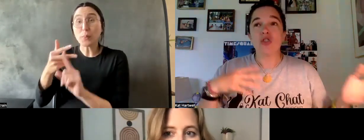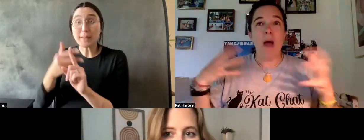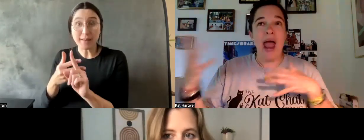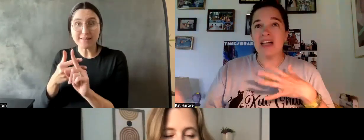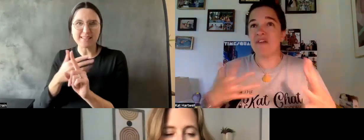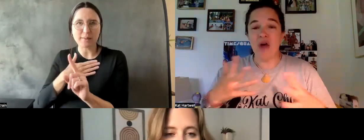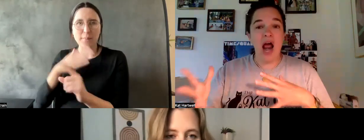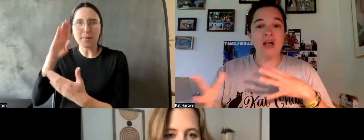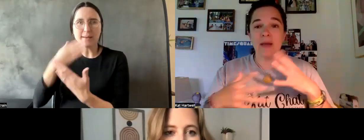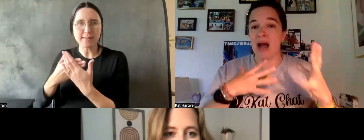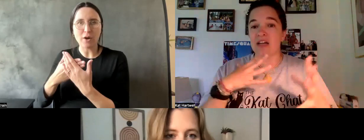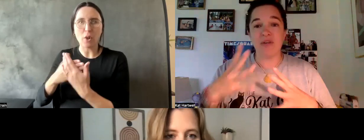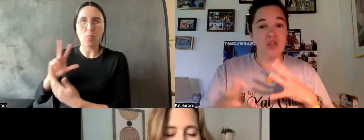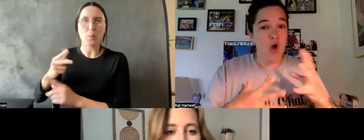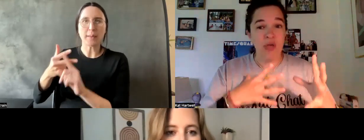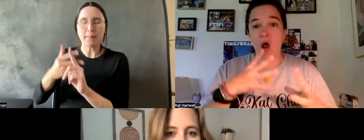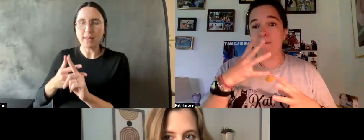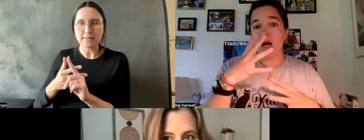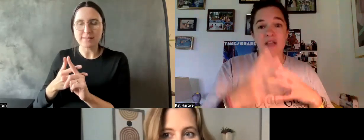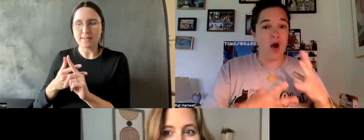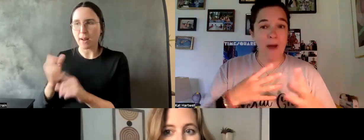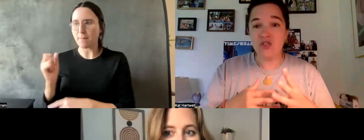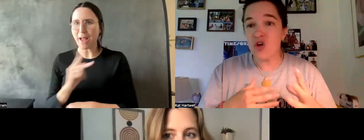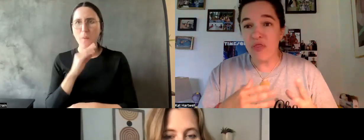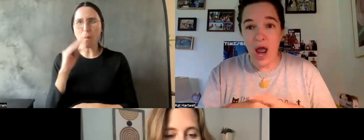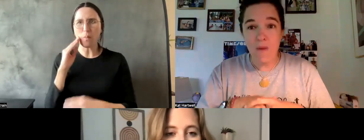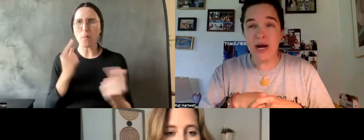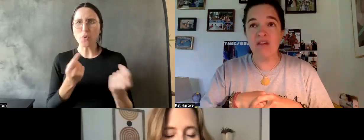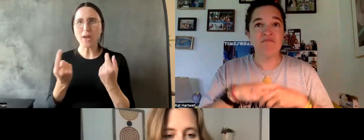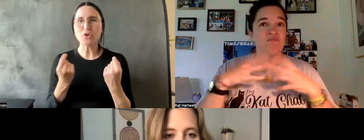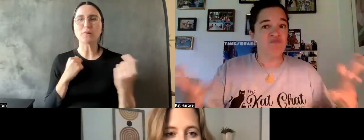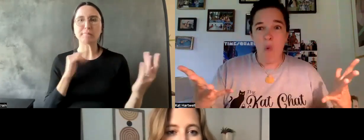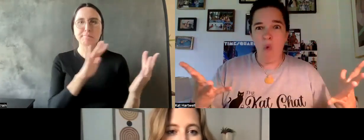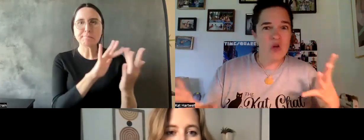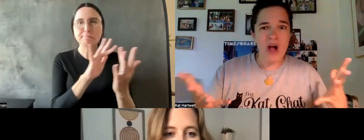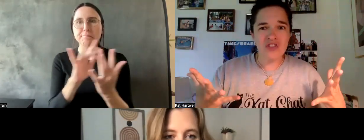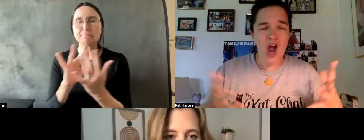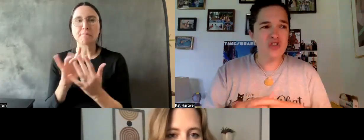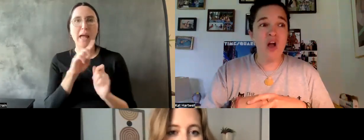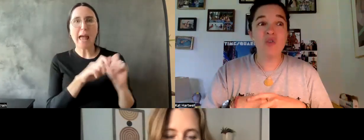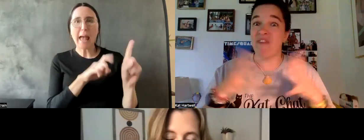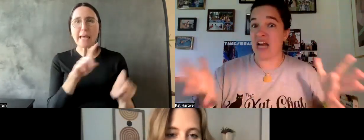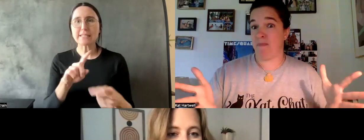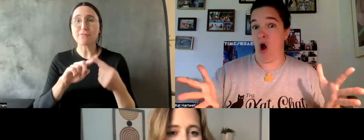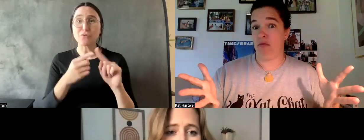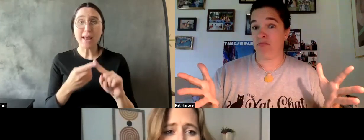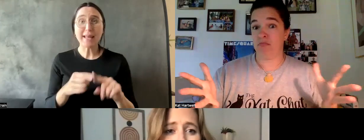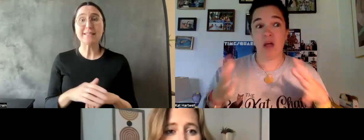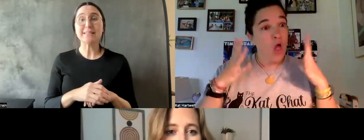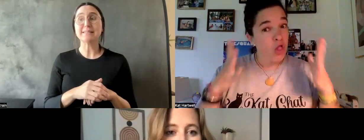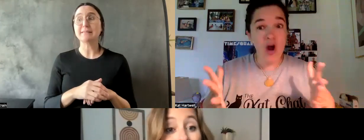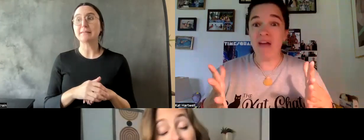okay. So I'm asking friends, I'm asking physical therapists, occupational therapists. Where do I start? You go on